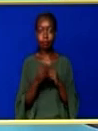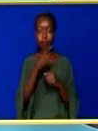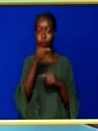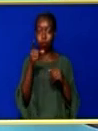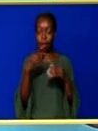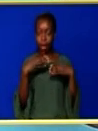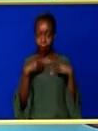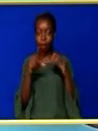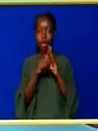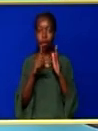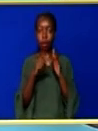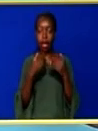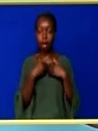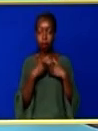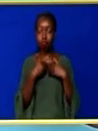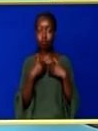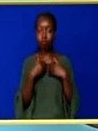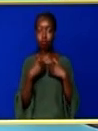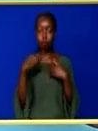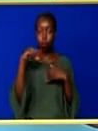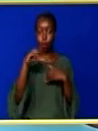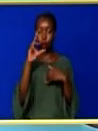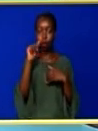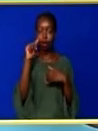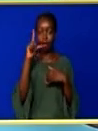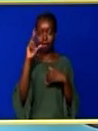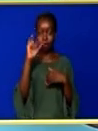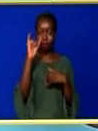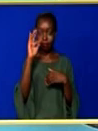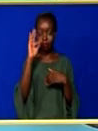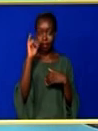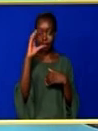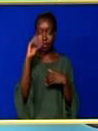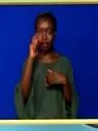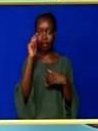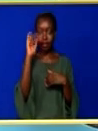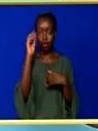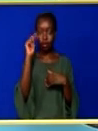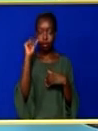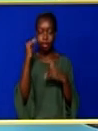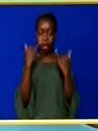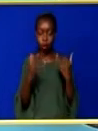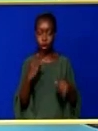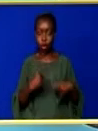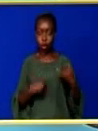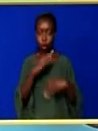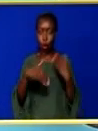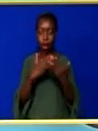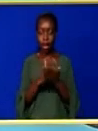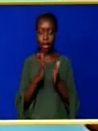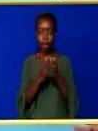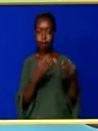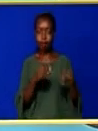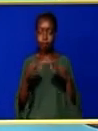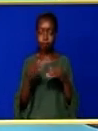met all the qualifications to be that a citizen of that country. And therefore, you enjoy all those rights and freedoms. Yes. Wow, you can